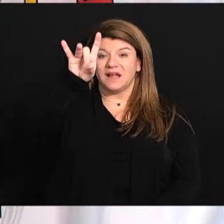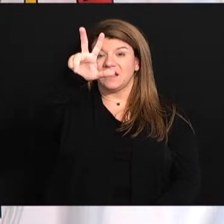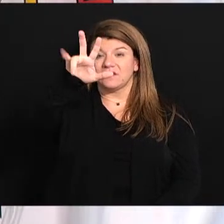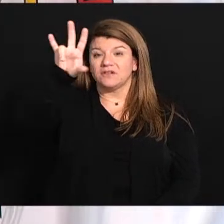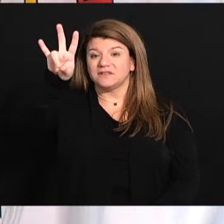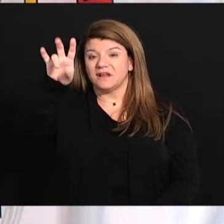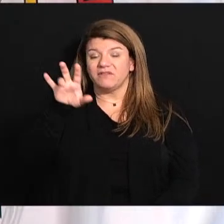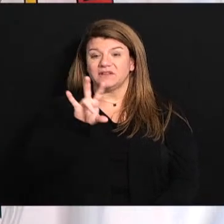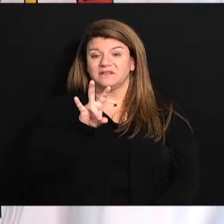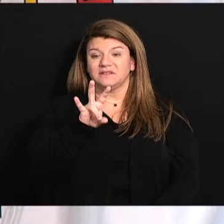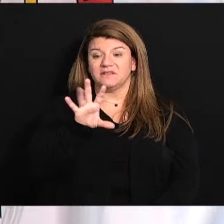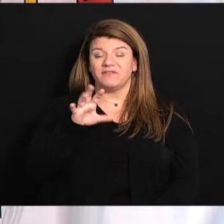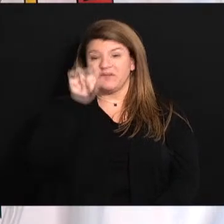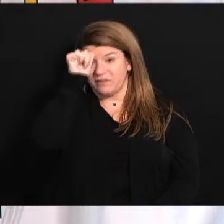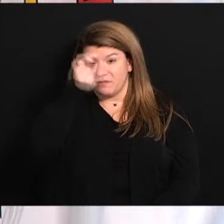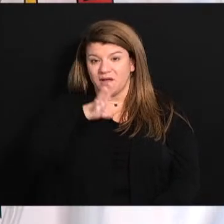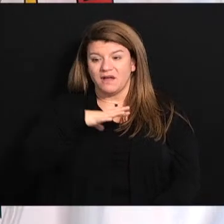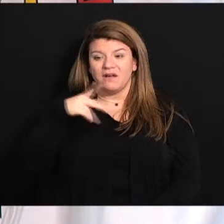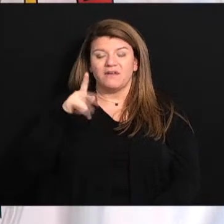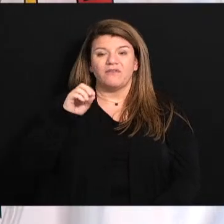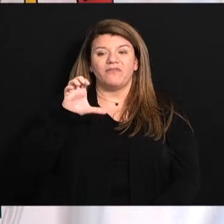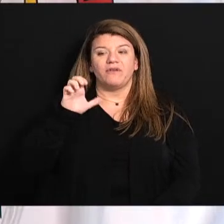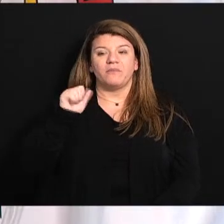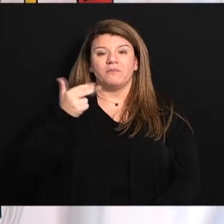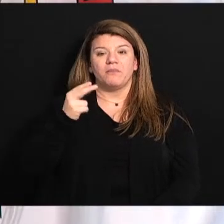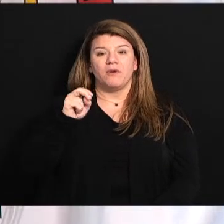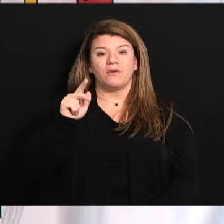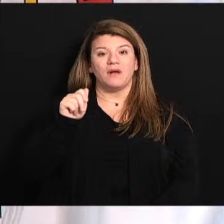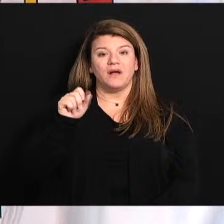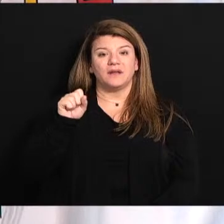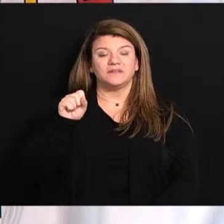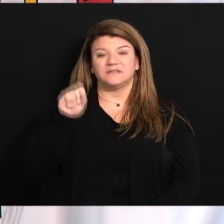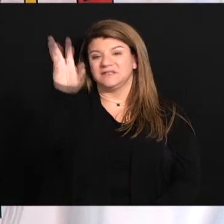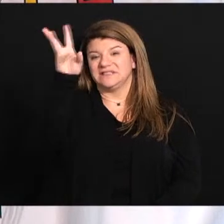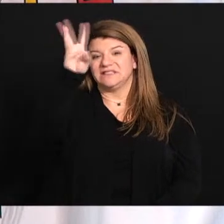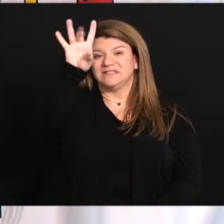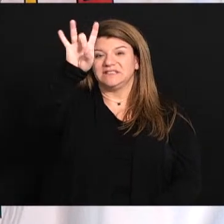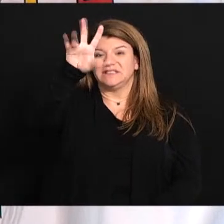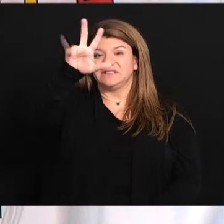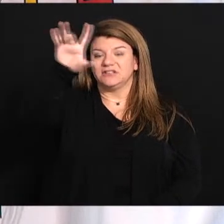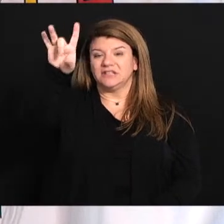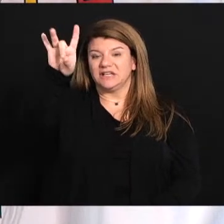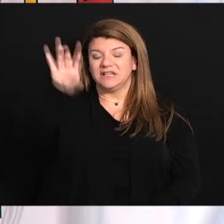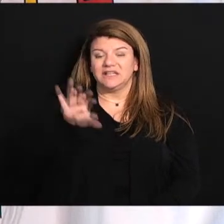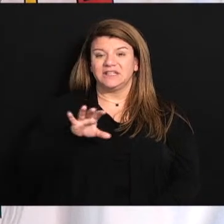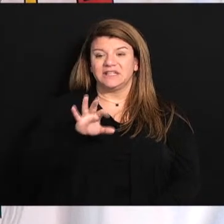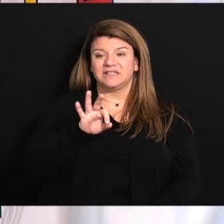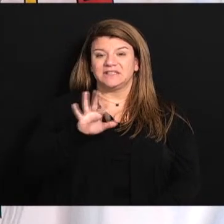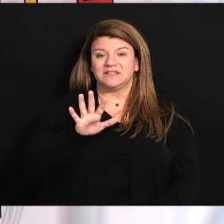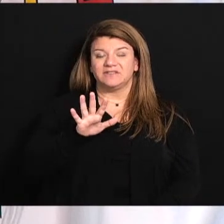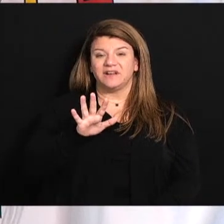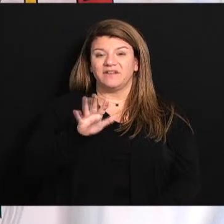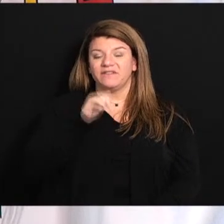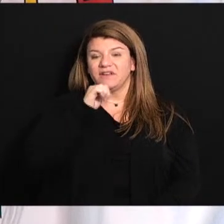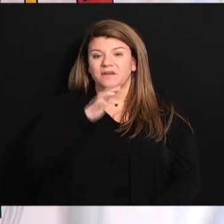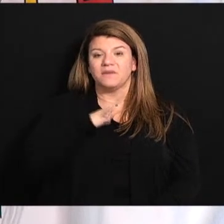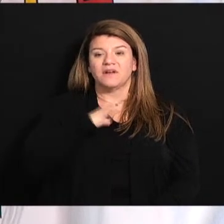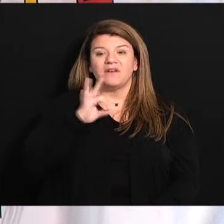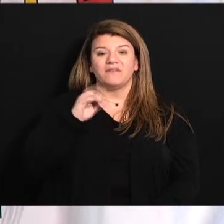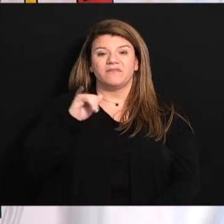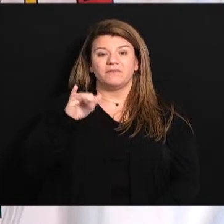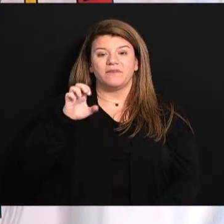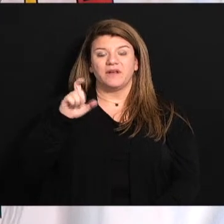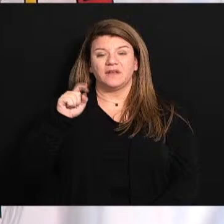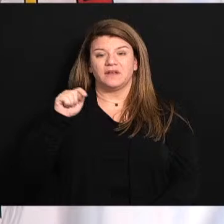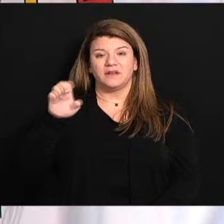is a 75-year-old male from Pocahontas County. The 6,838th death is a 95-year-old female from Fayette